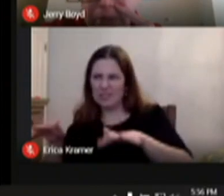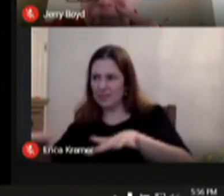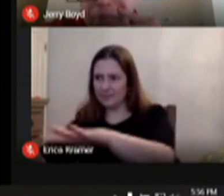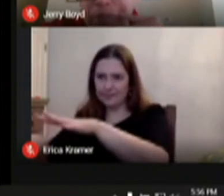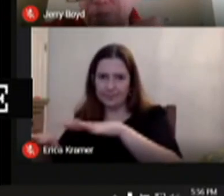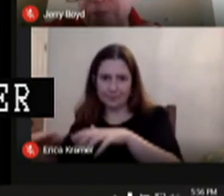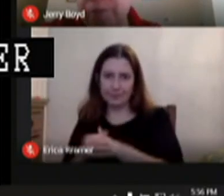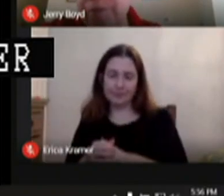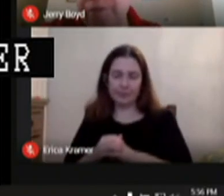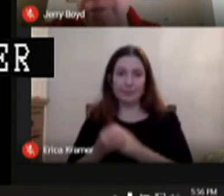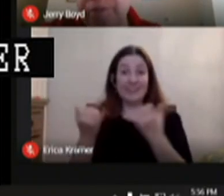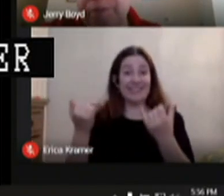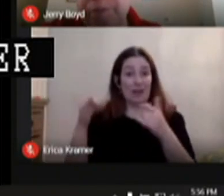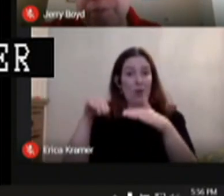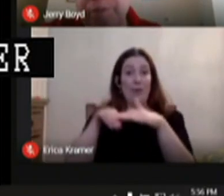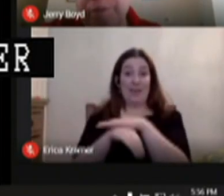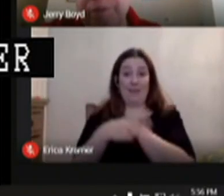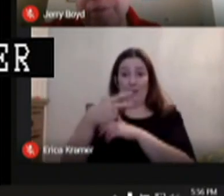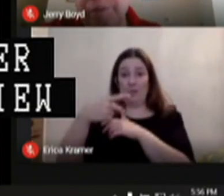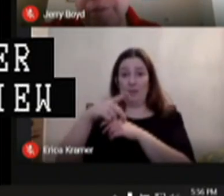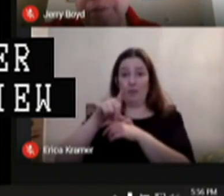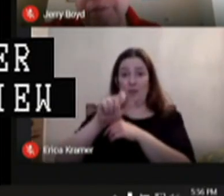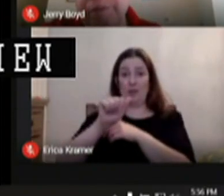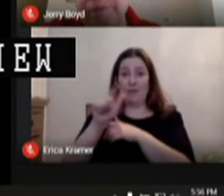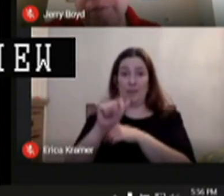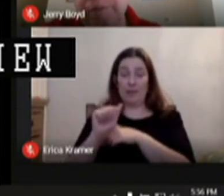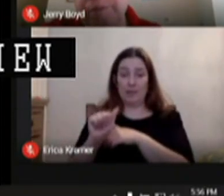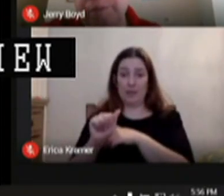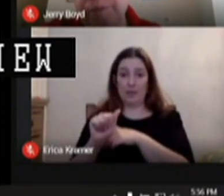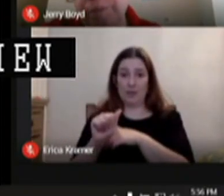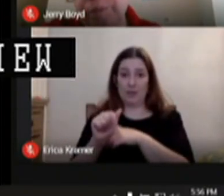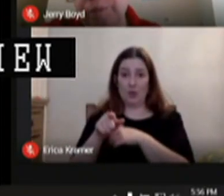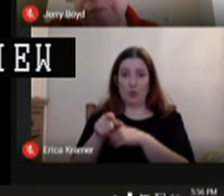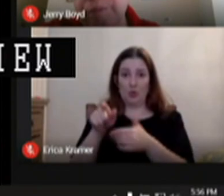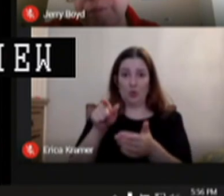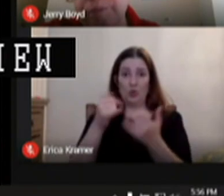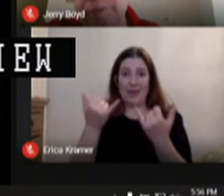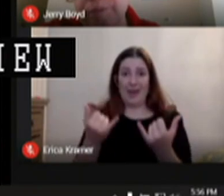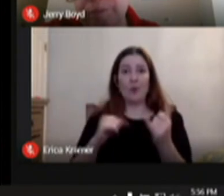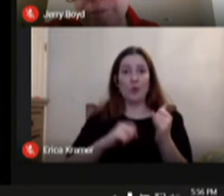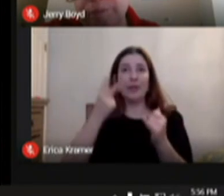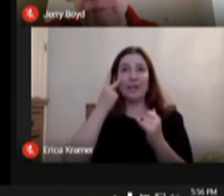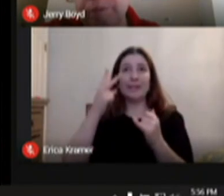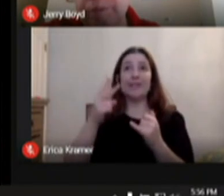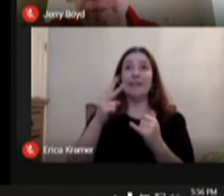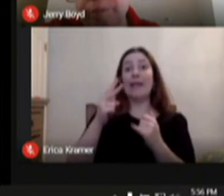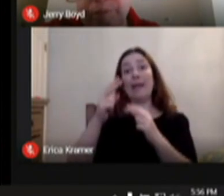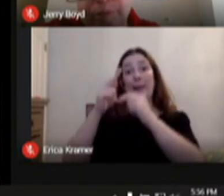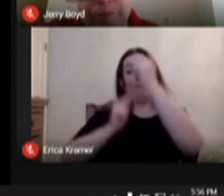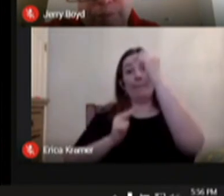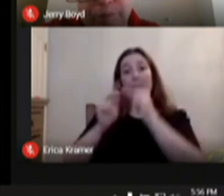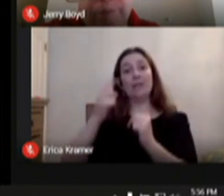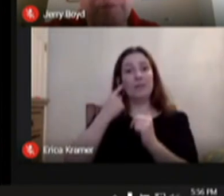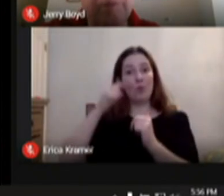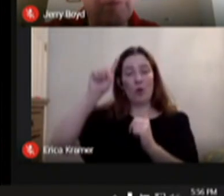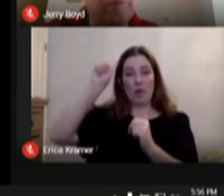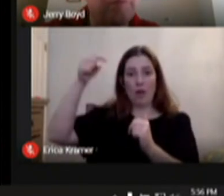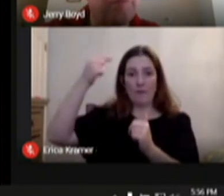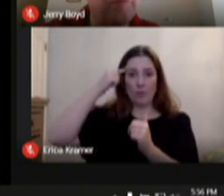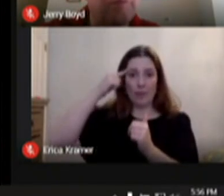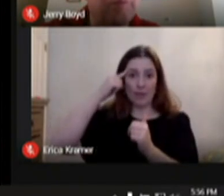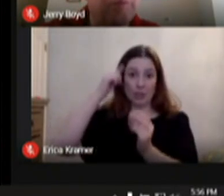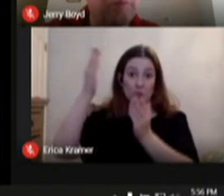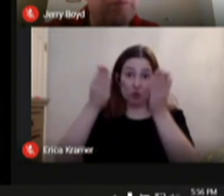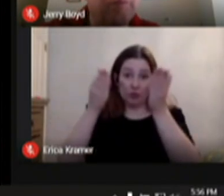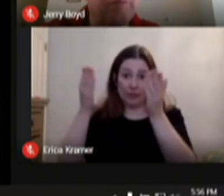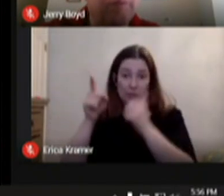is a view looking up towards the Government Services Administration building terrace.